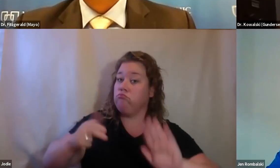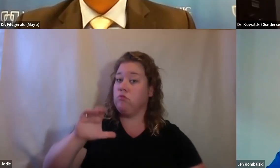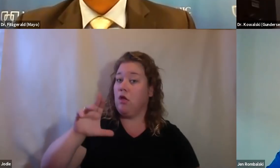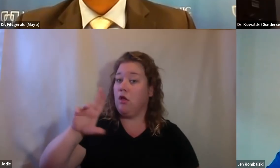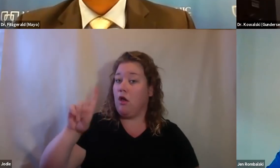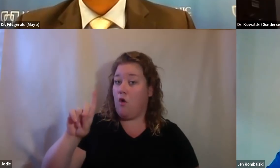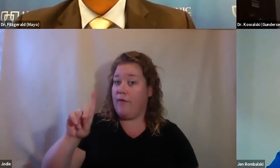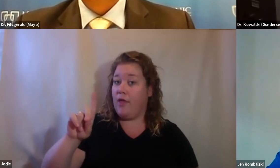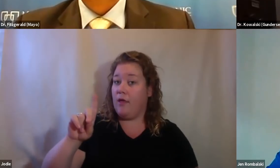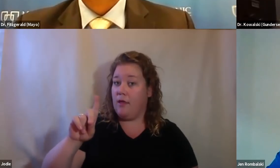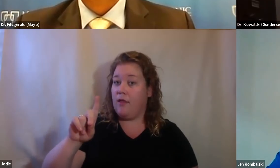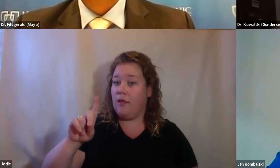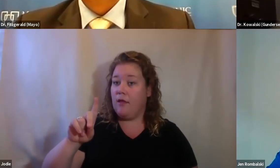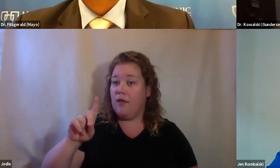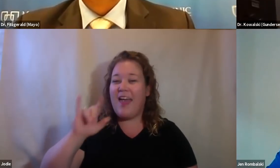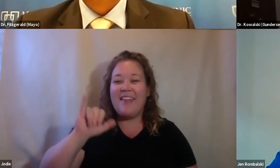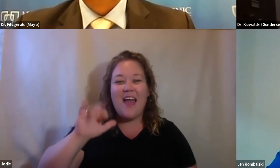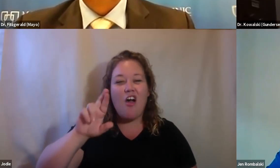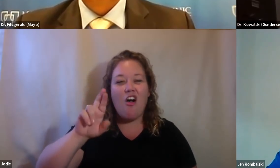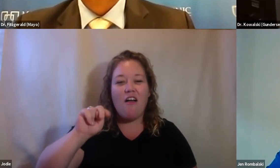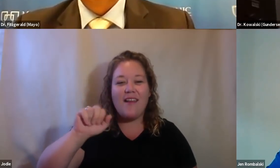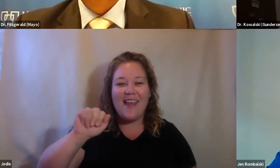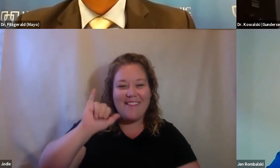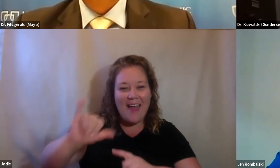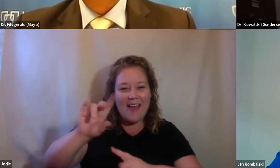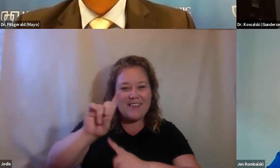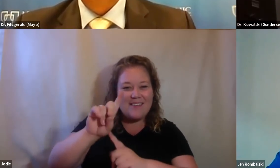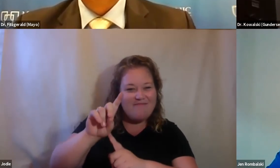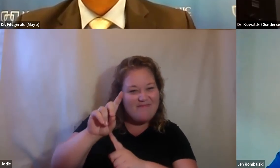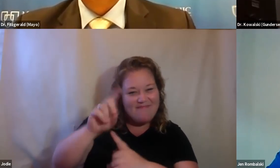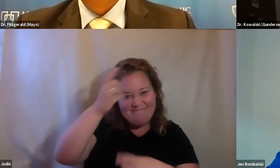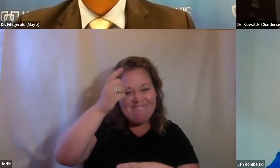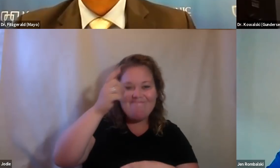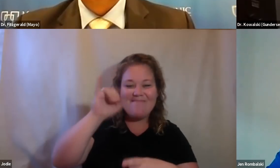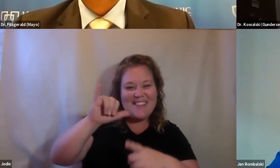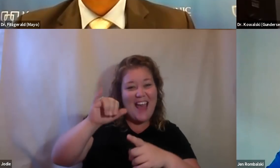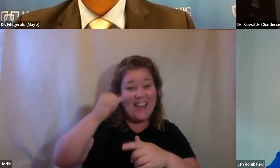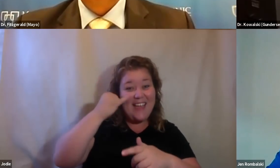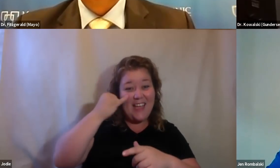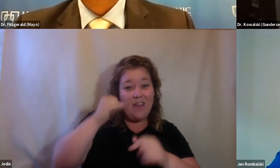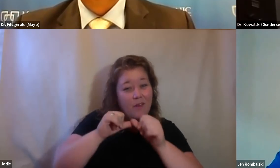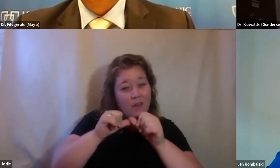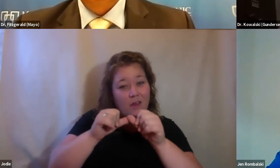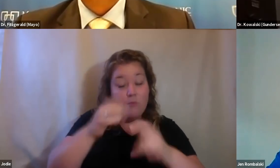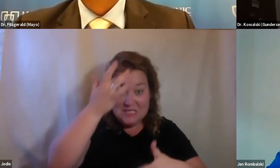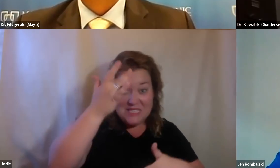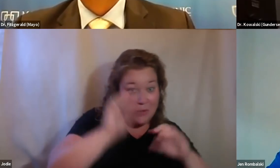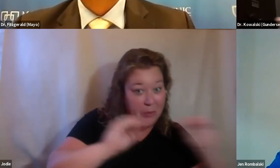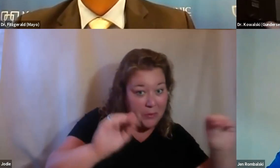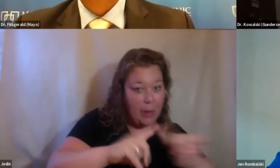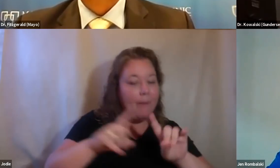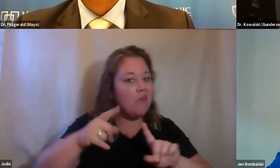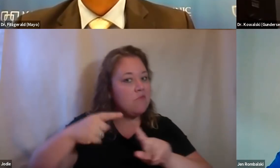can continue to shed that RNA, those fragments of the virus, for weeks and months.